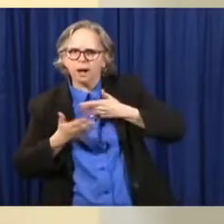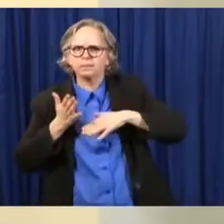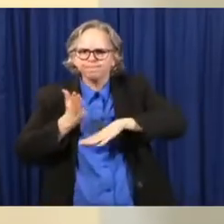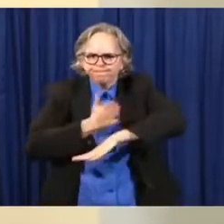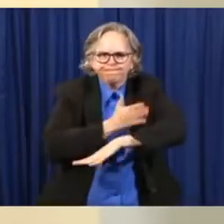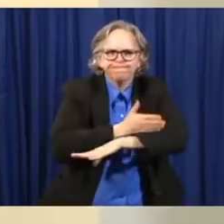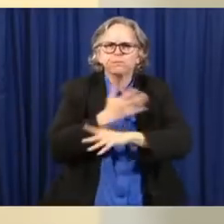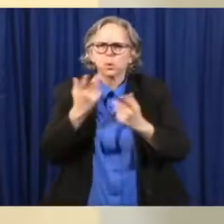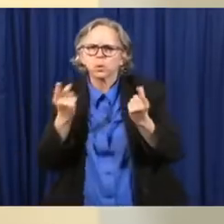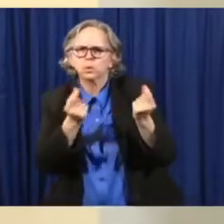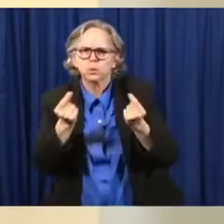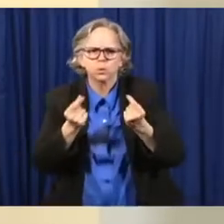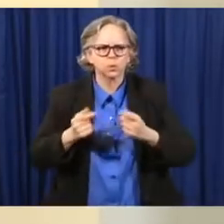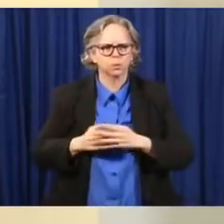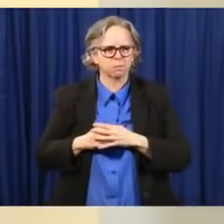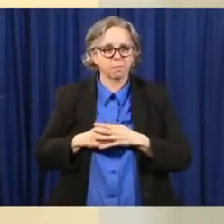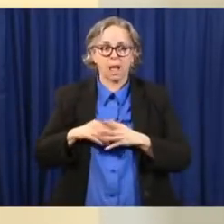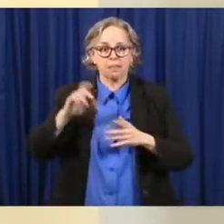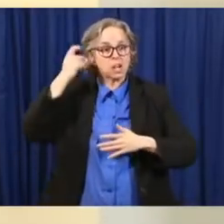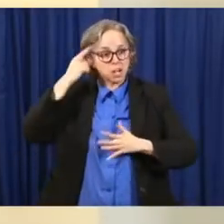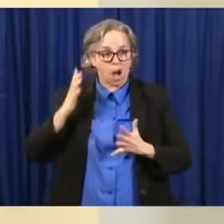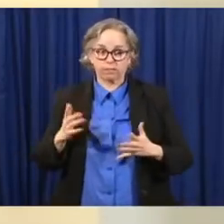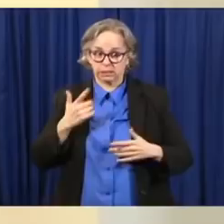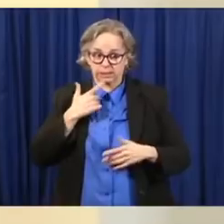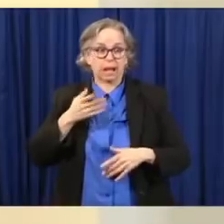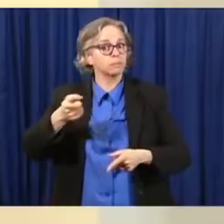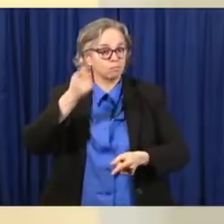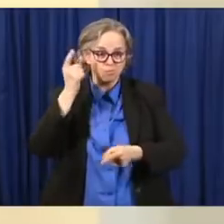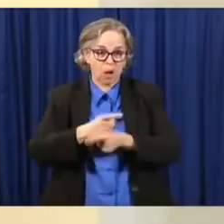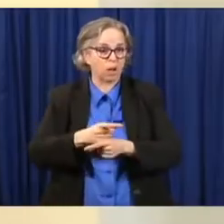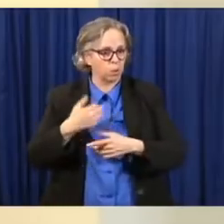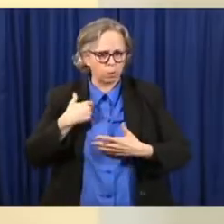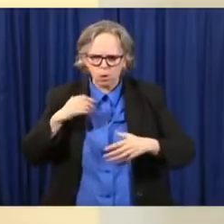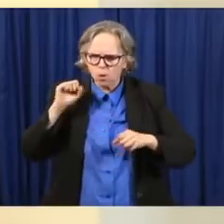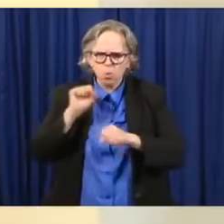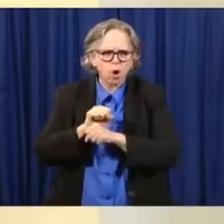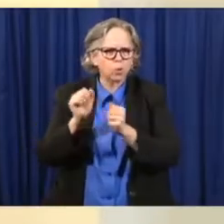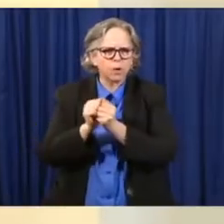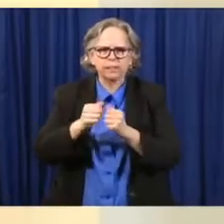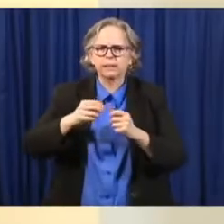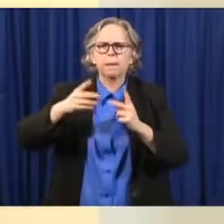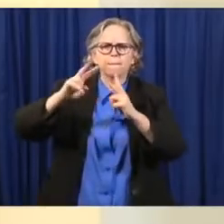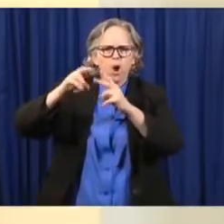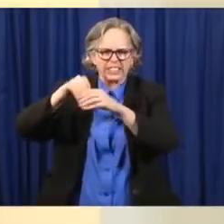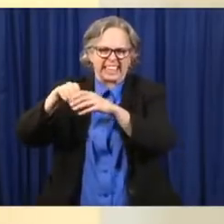governor said, we will be engaging with Partners in Health and others. We have a call scheduled